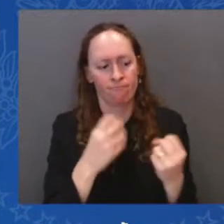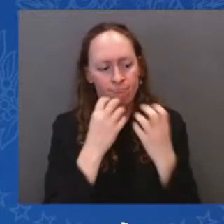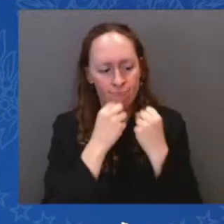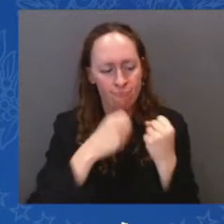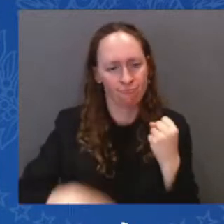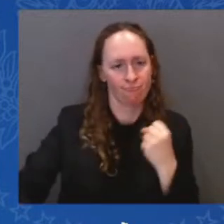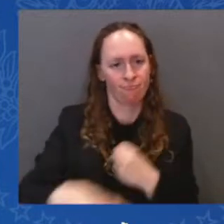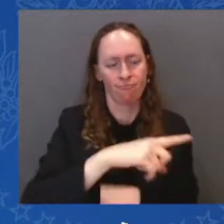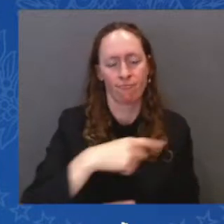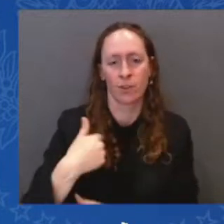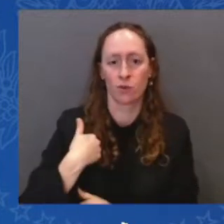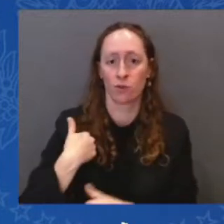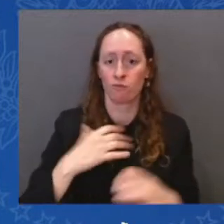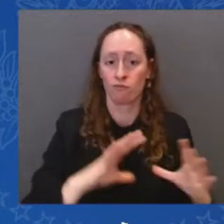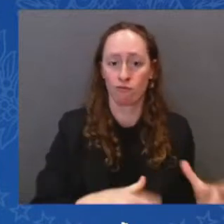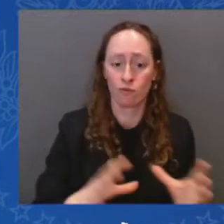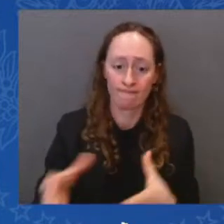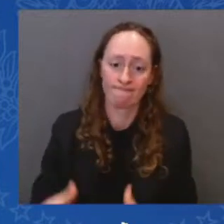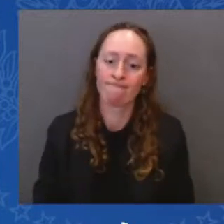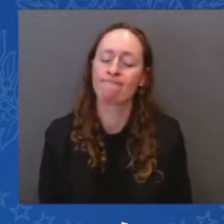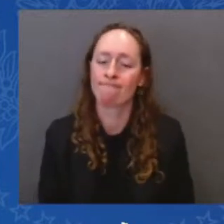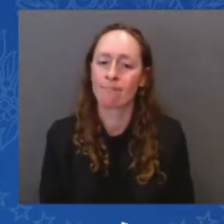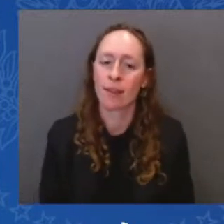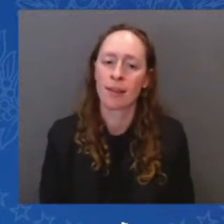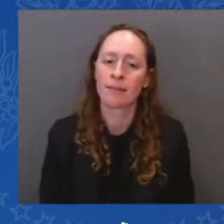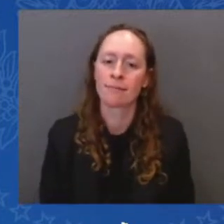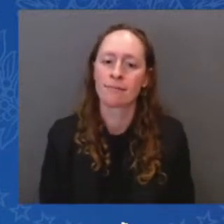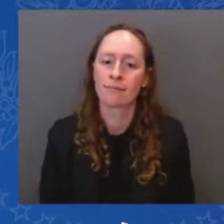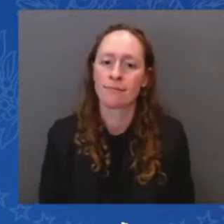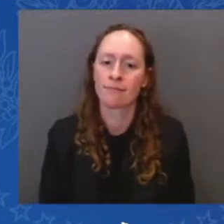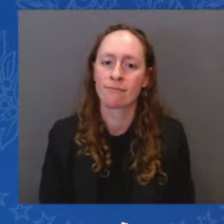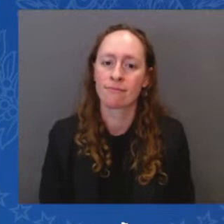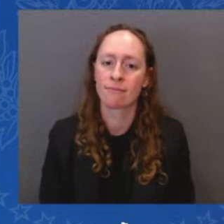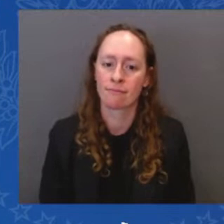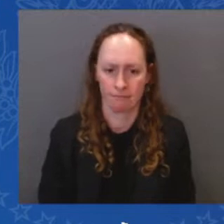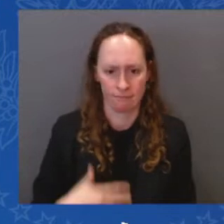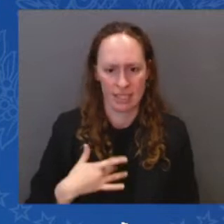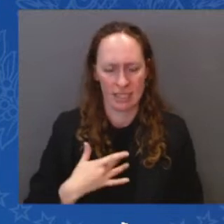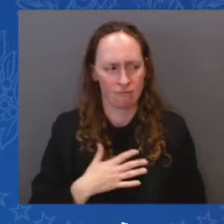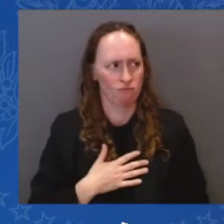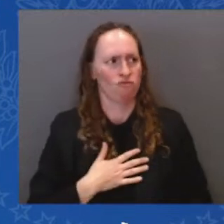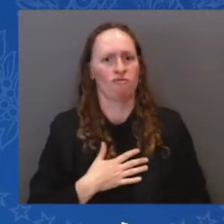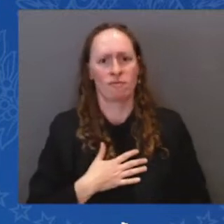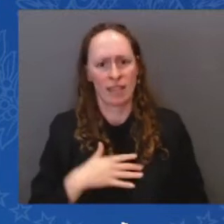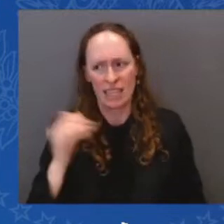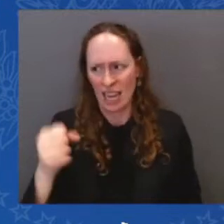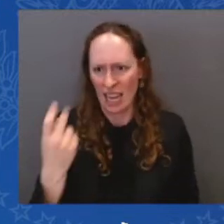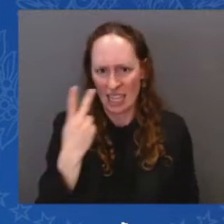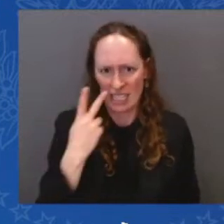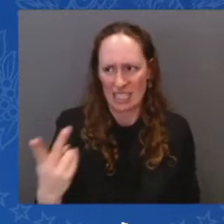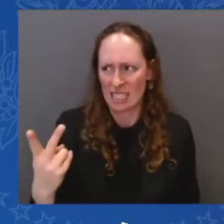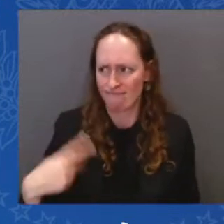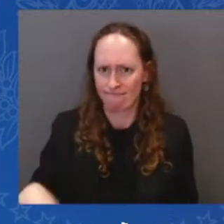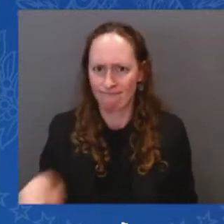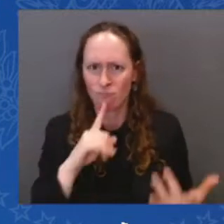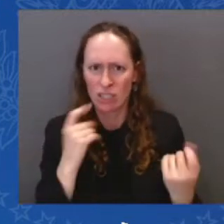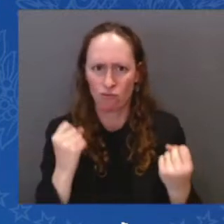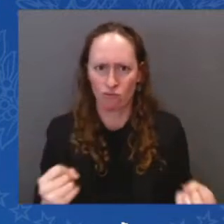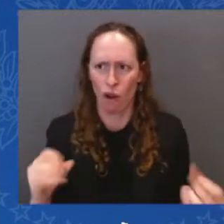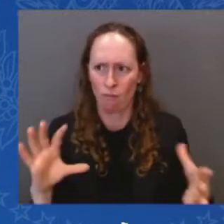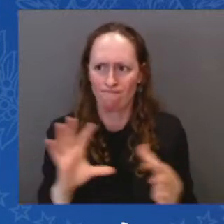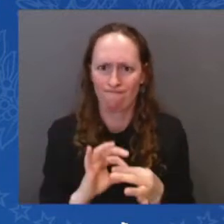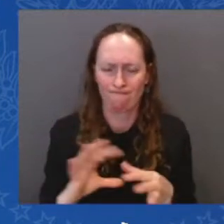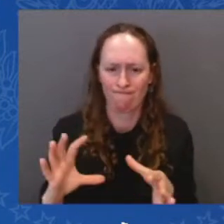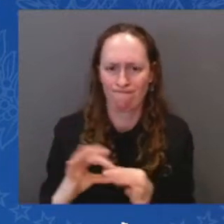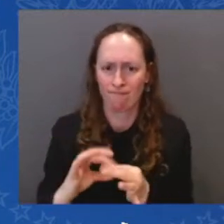troops, sharing their hardships, holding each other together when times are hard, never forgetting the